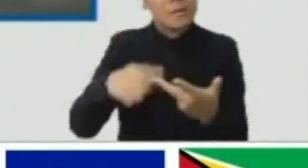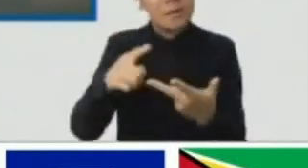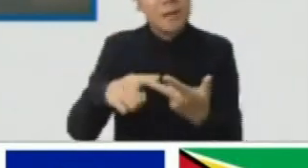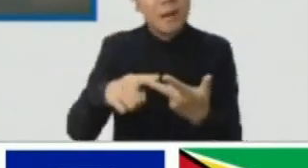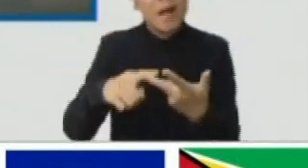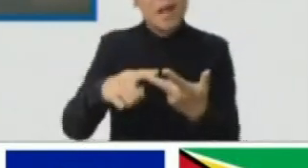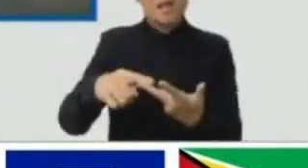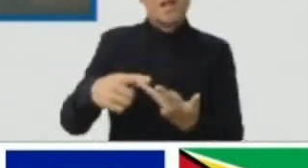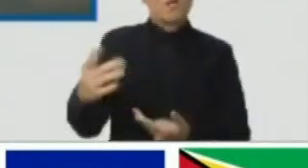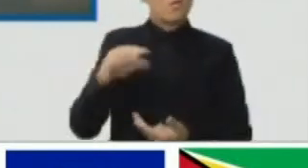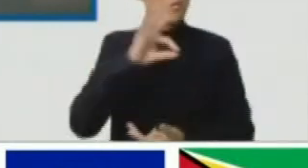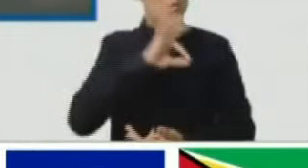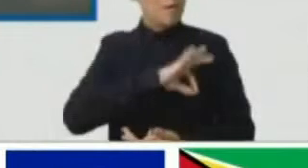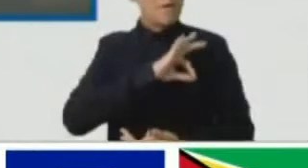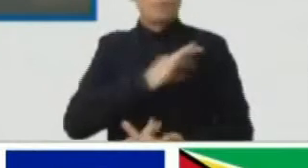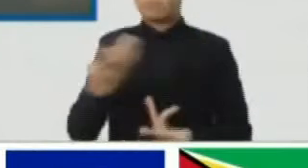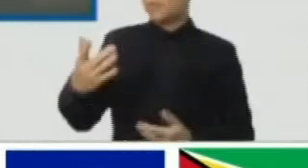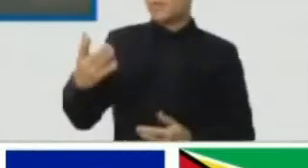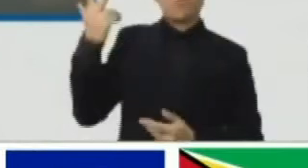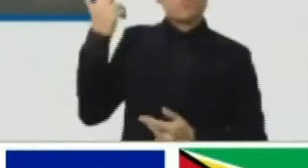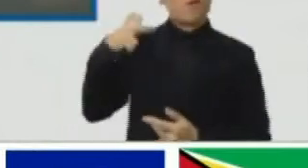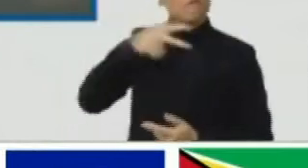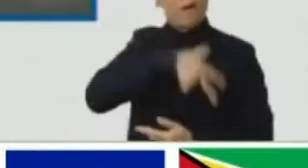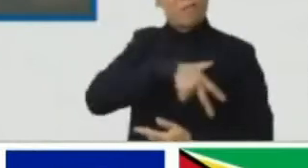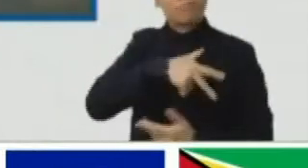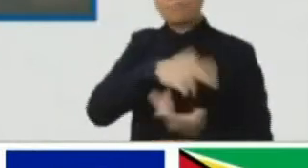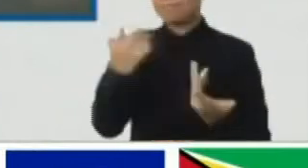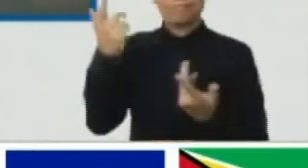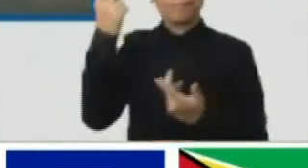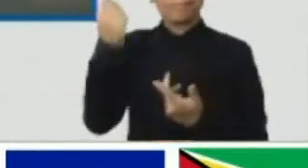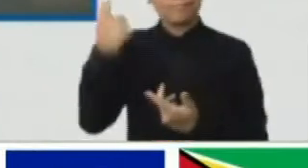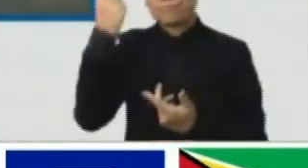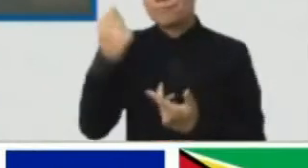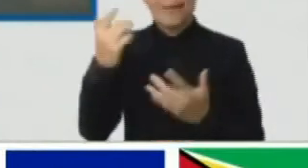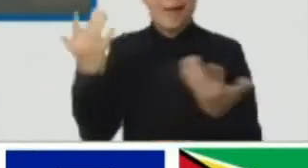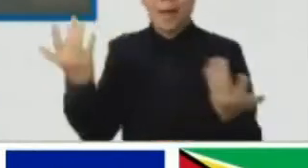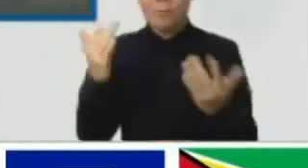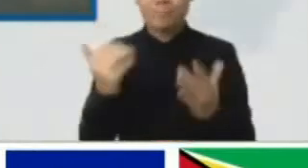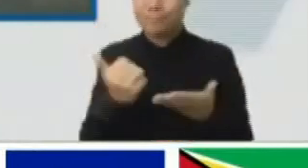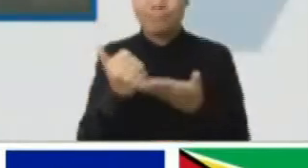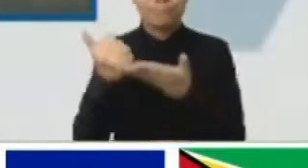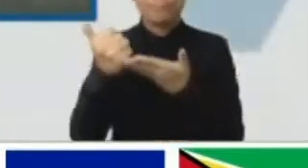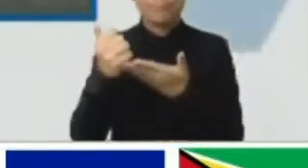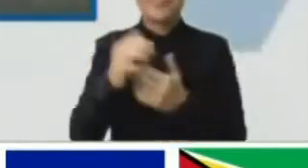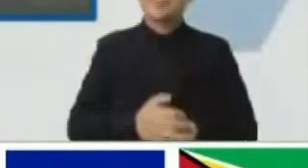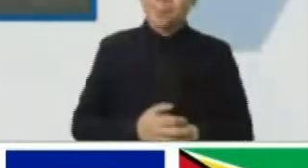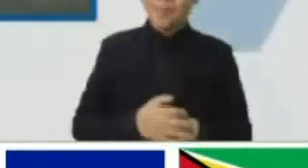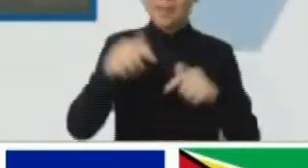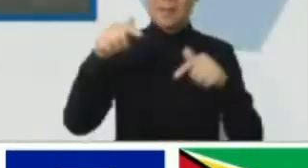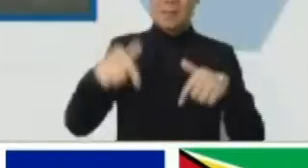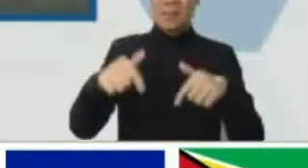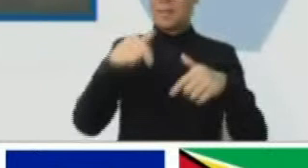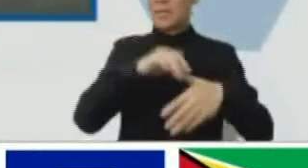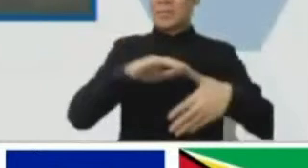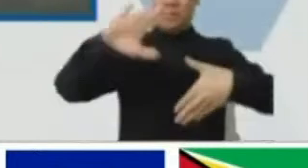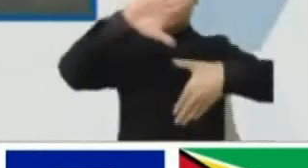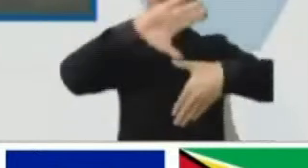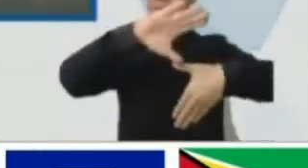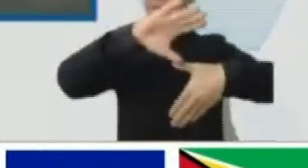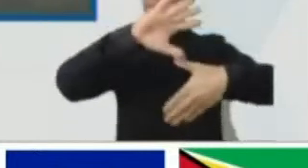population. Latin America and the Caribbean has been the hardest hit region in the developing world. As of